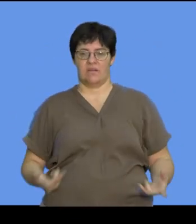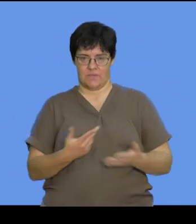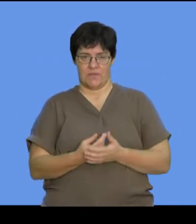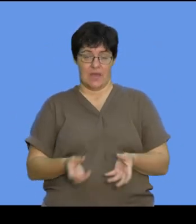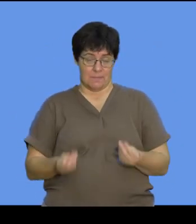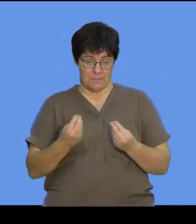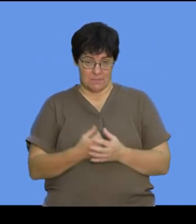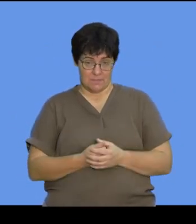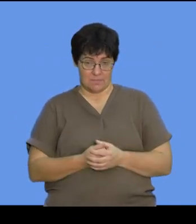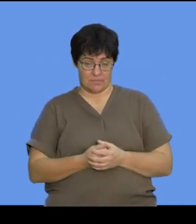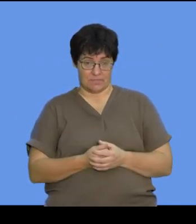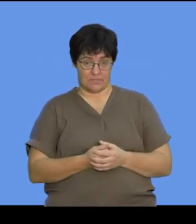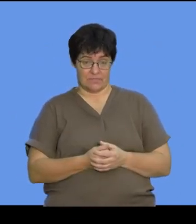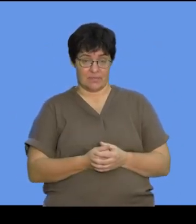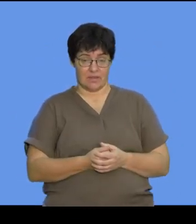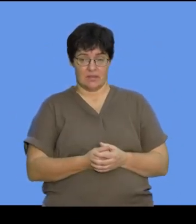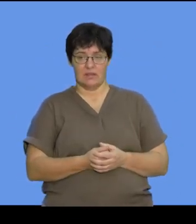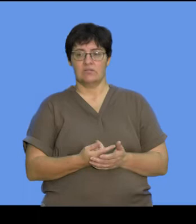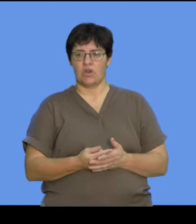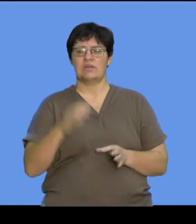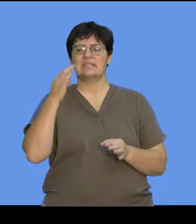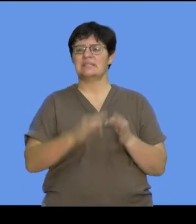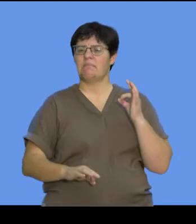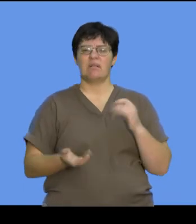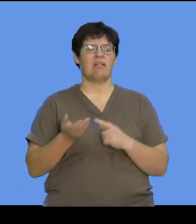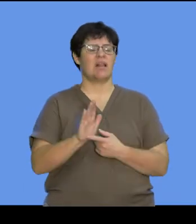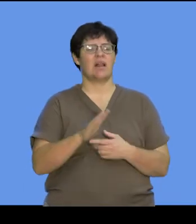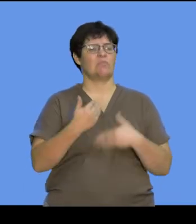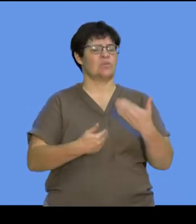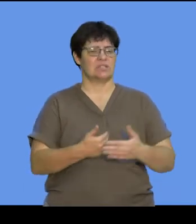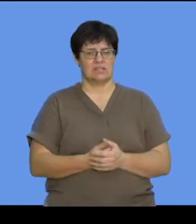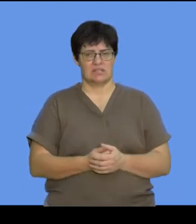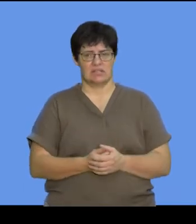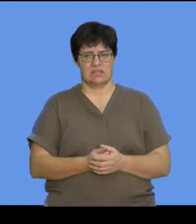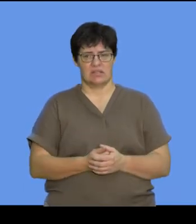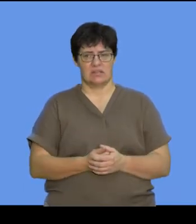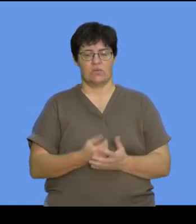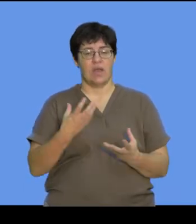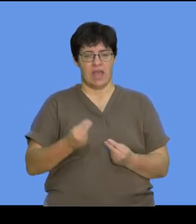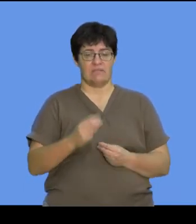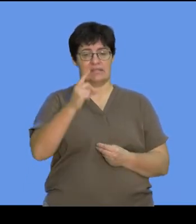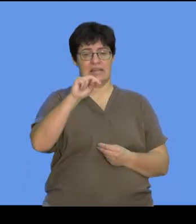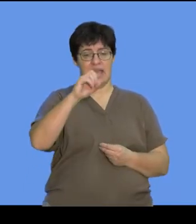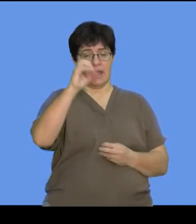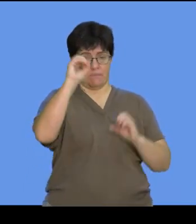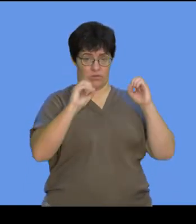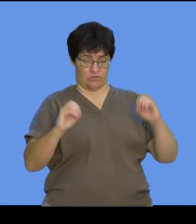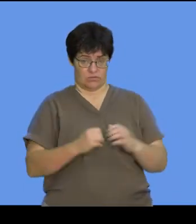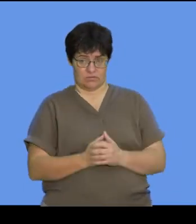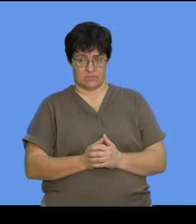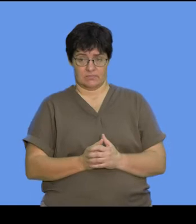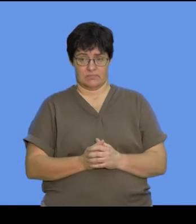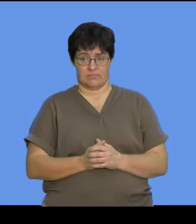helical structure. So a simple illustration of the process would be that you've got a DNA